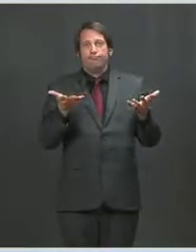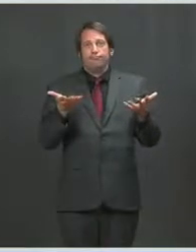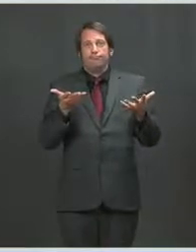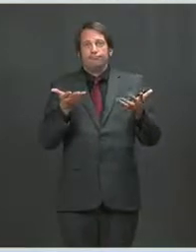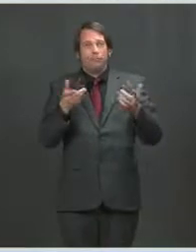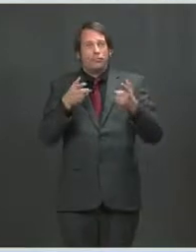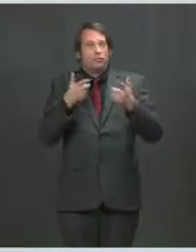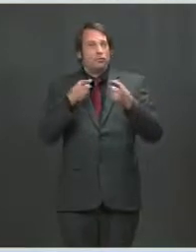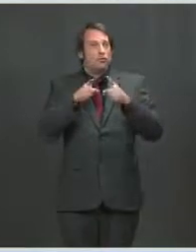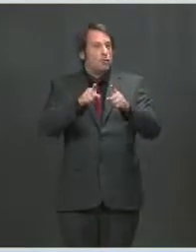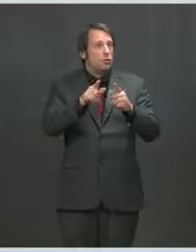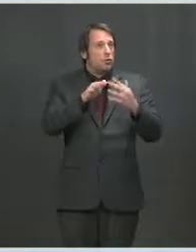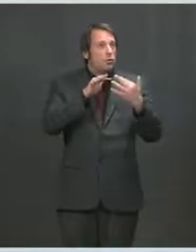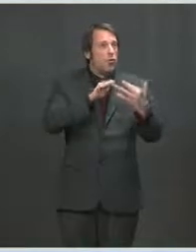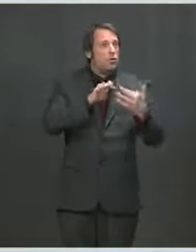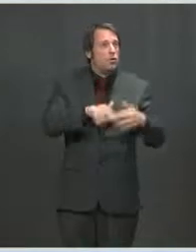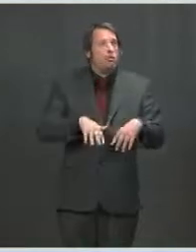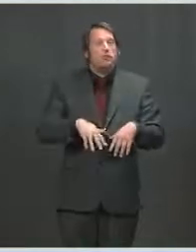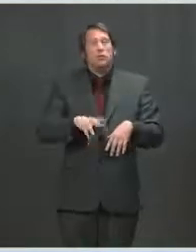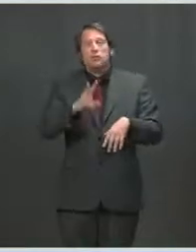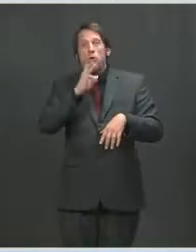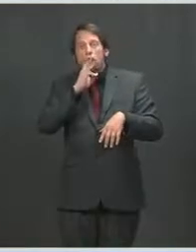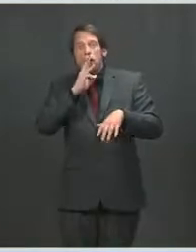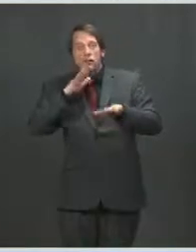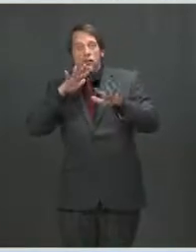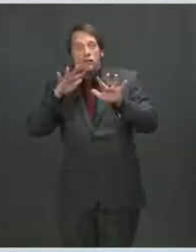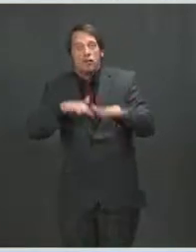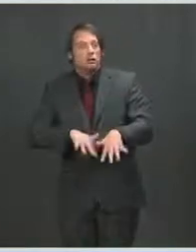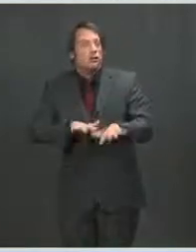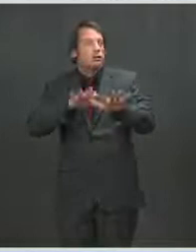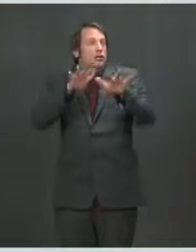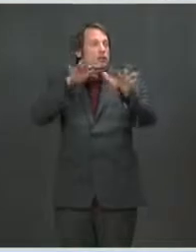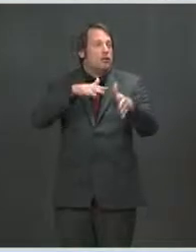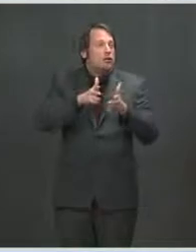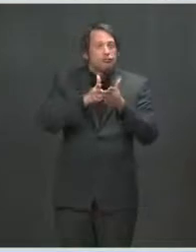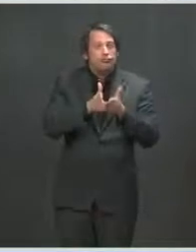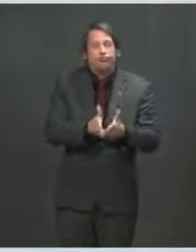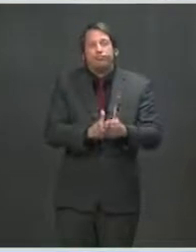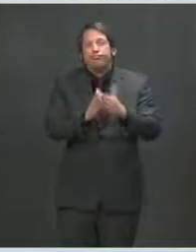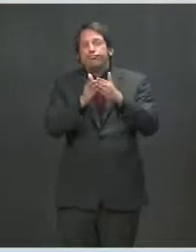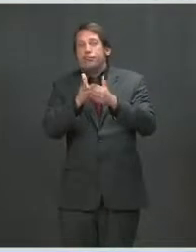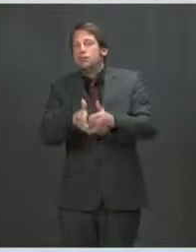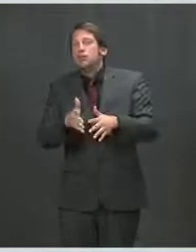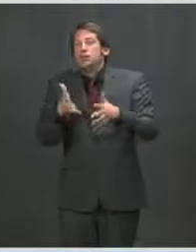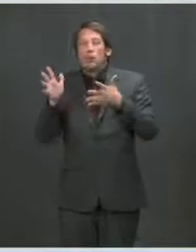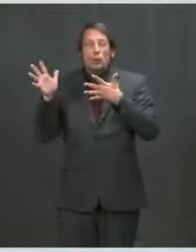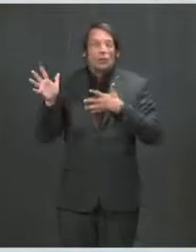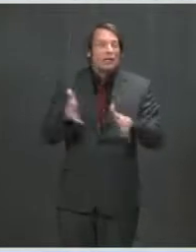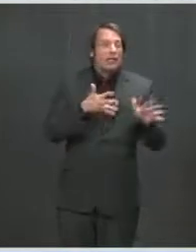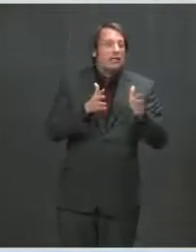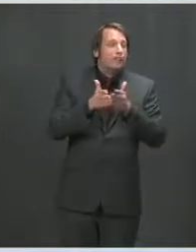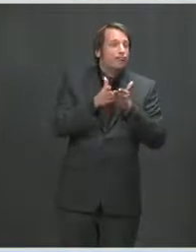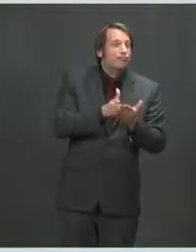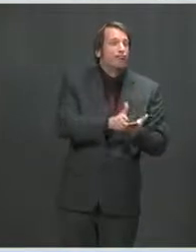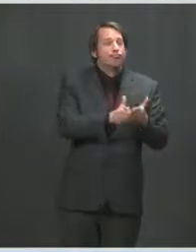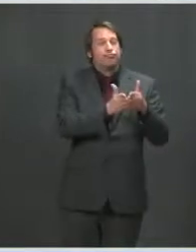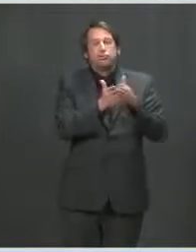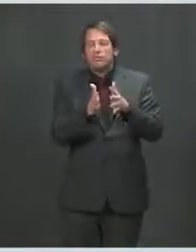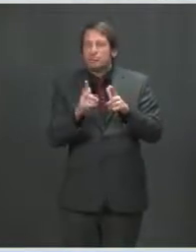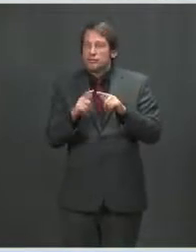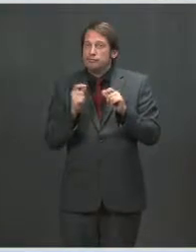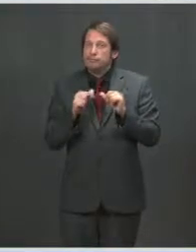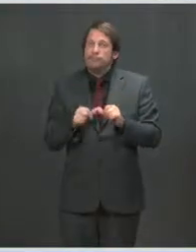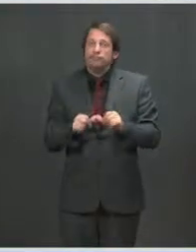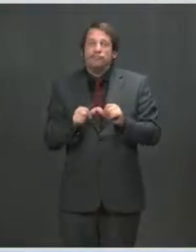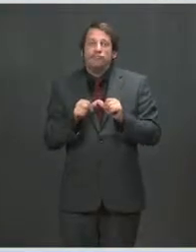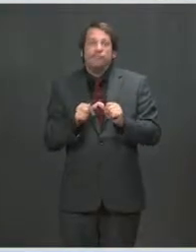through the most violent seas, able to withstand any storm. And yet, so much